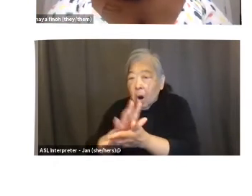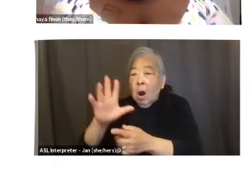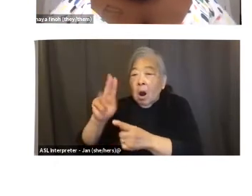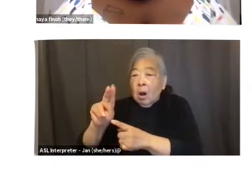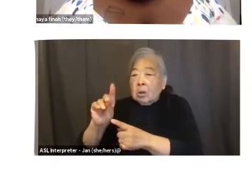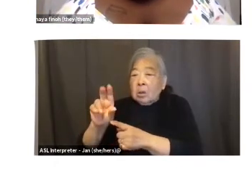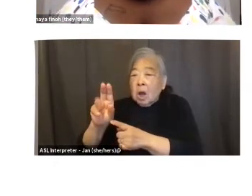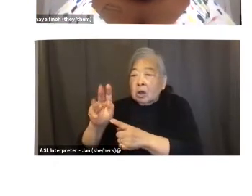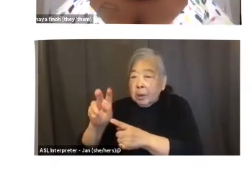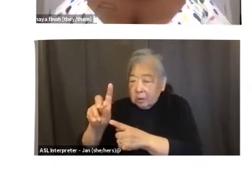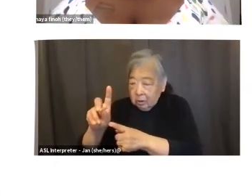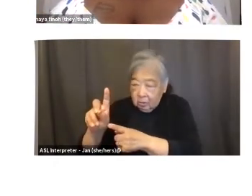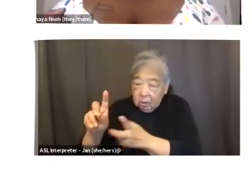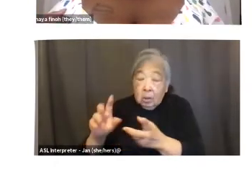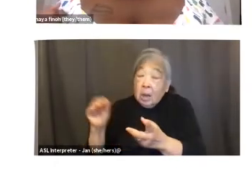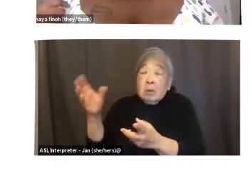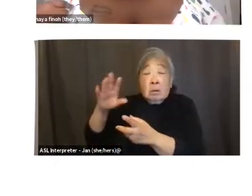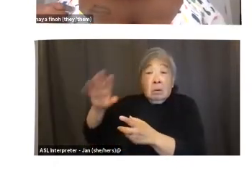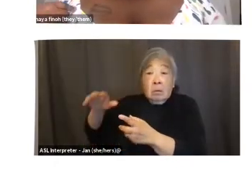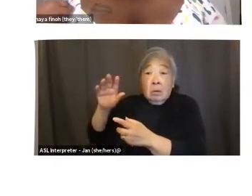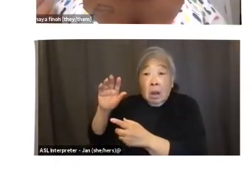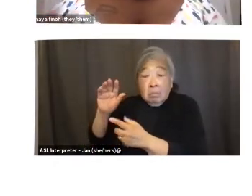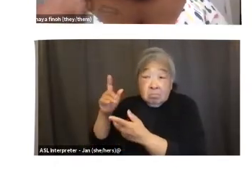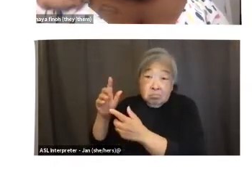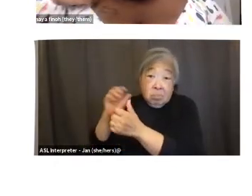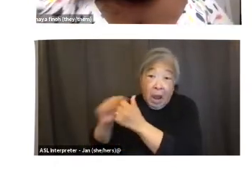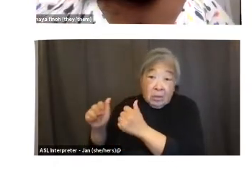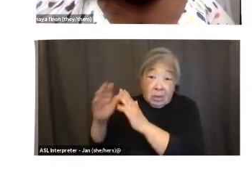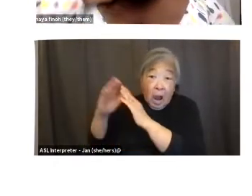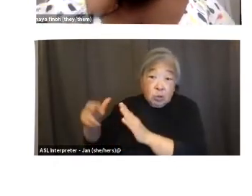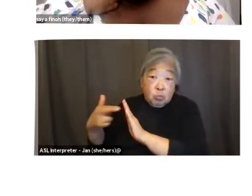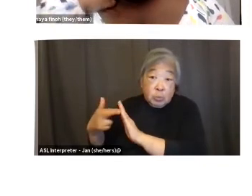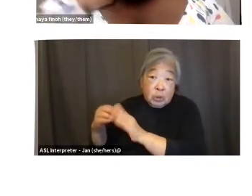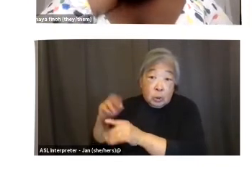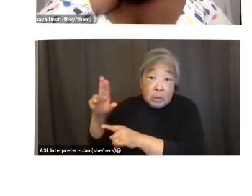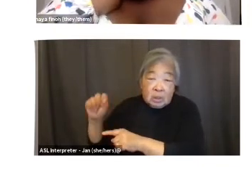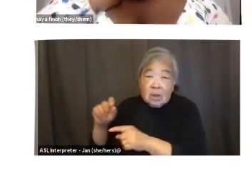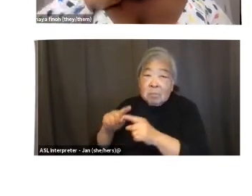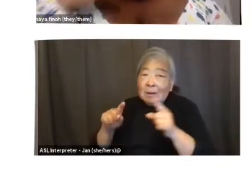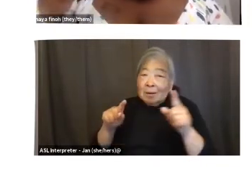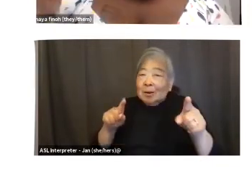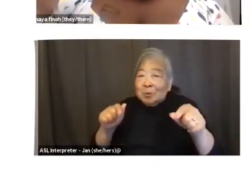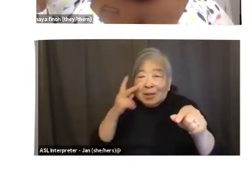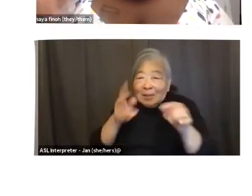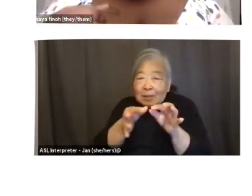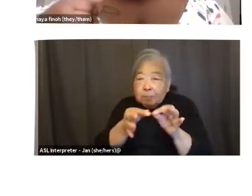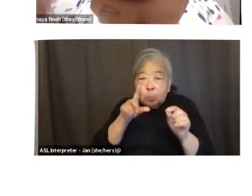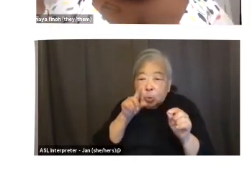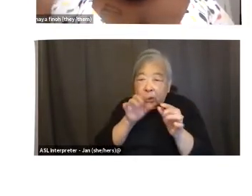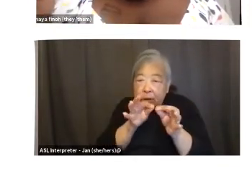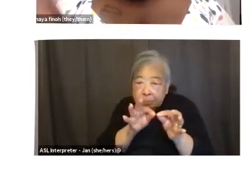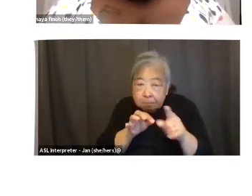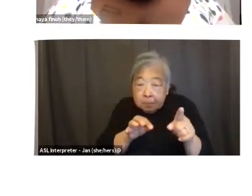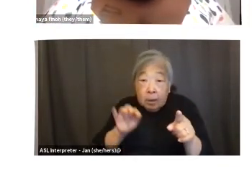also the act has passed the House of Representatives in the US. Unfortunately, as you can see from these tweets, immigrants